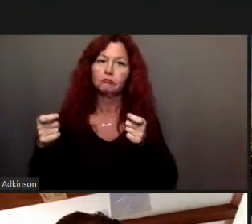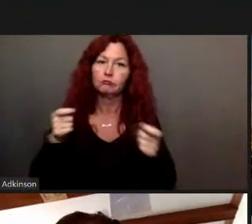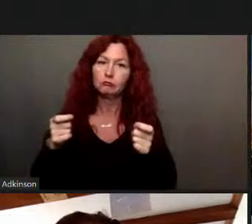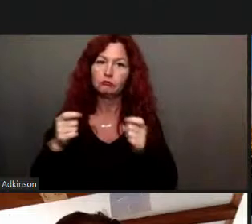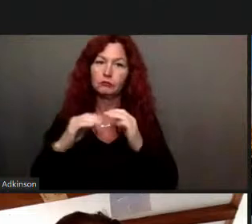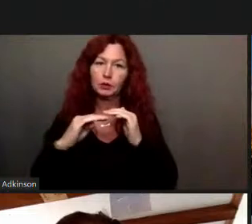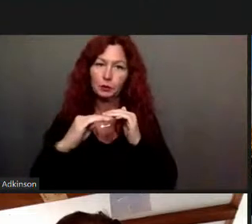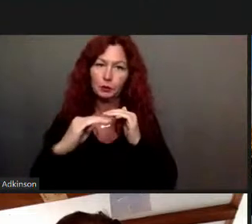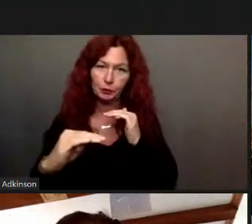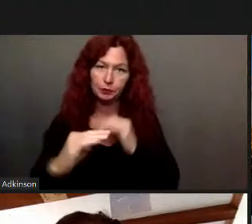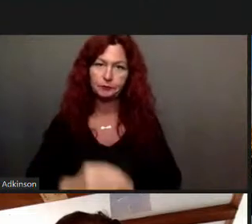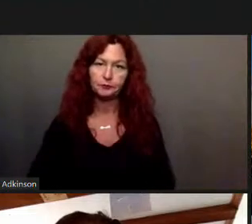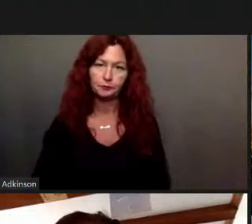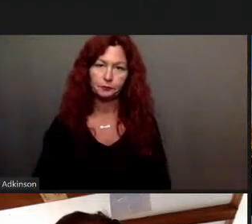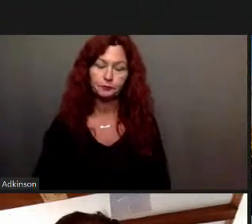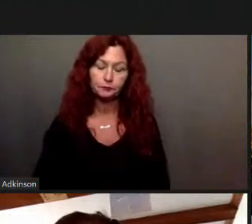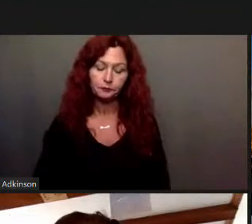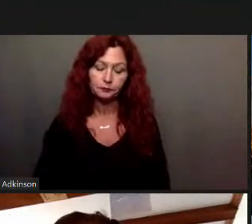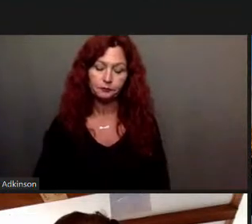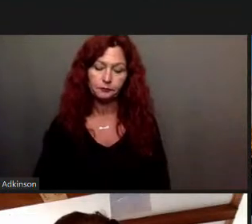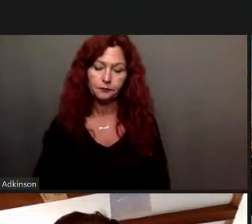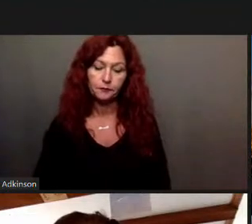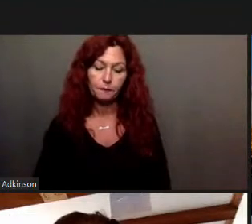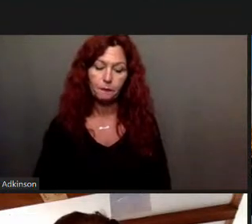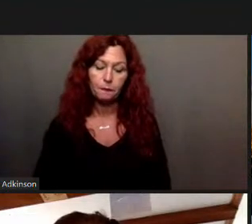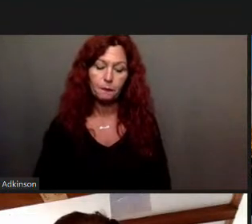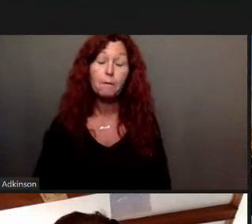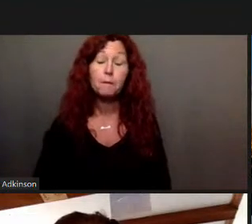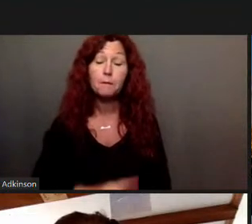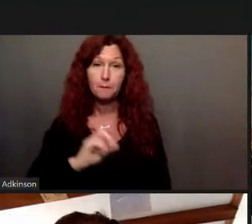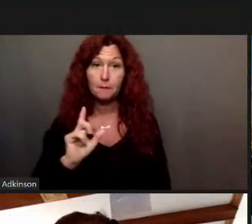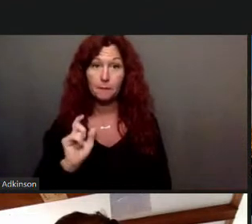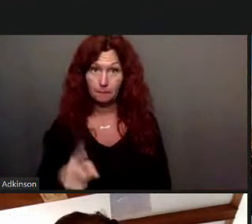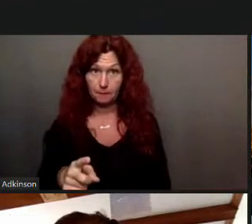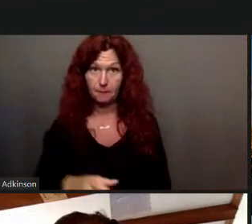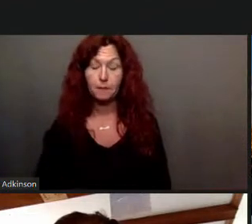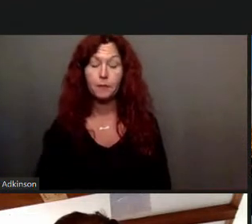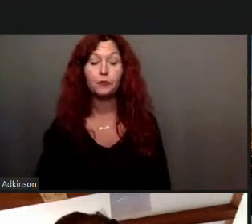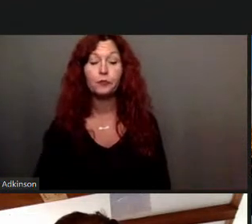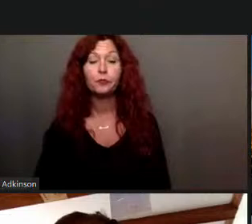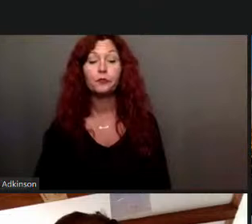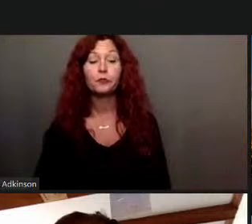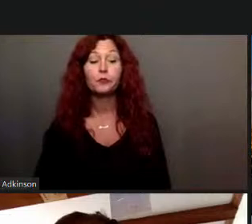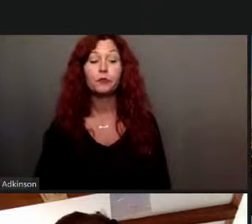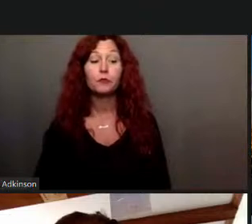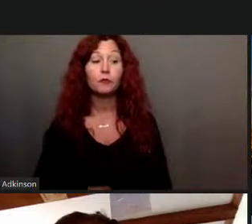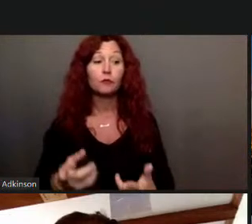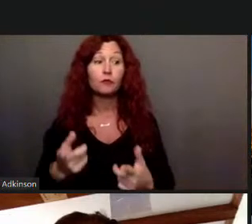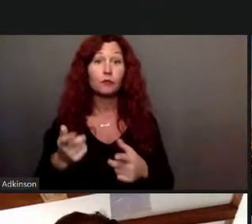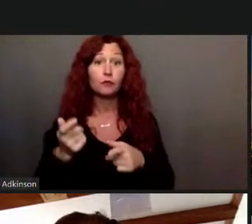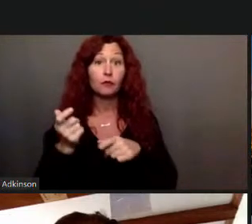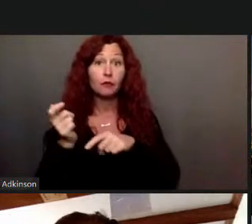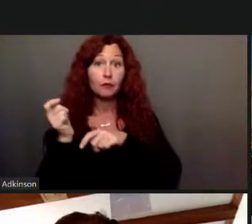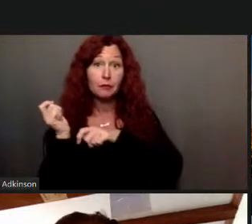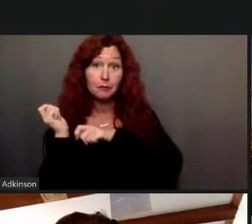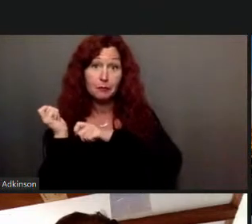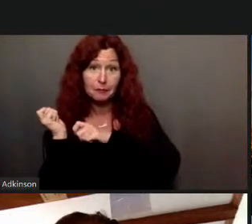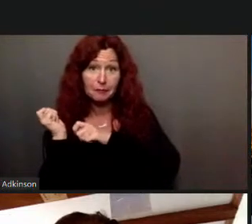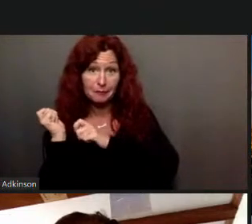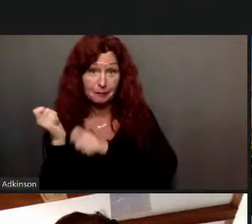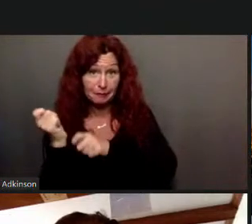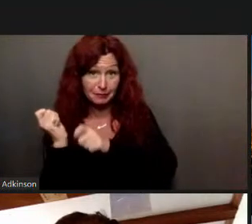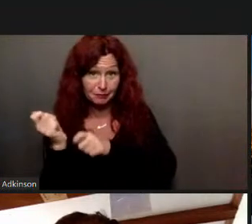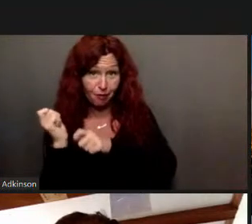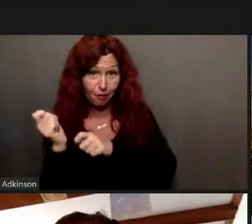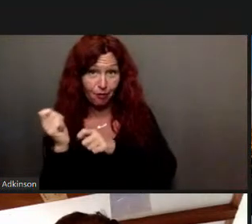Okay, and I do have a question for you, Mr. Mayor. As you know, baseball is now officially coming back in about 1 month.